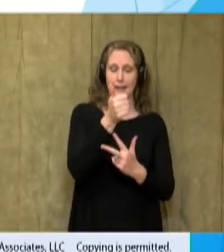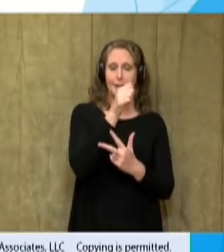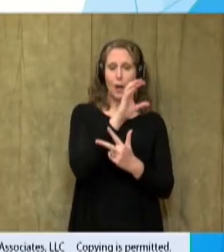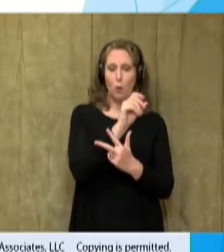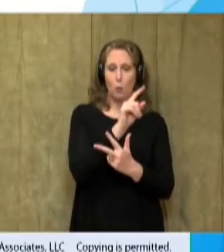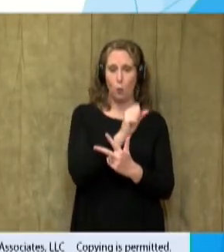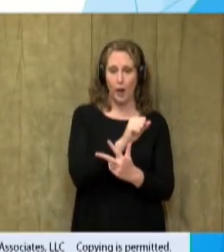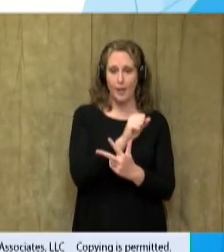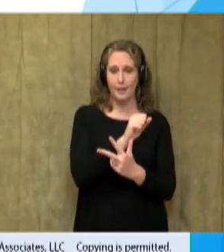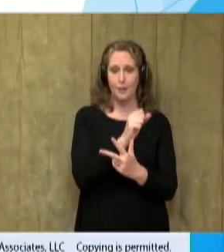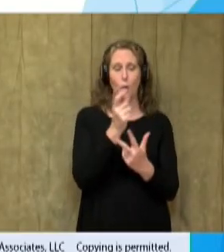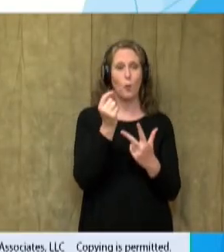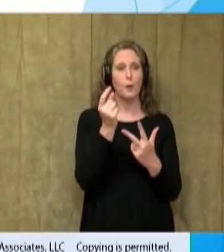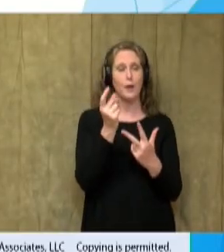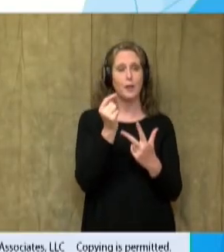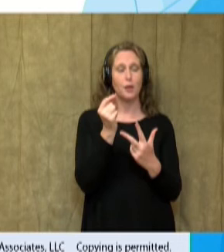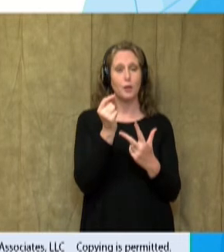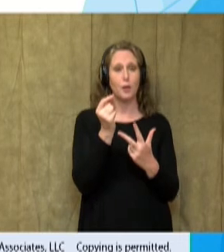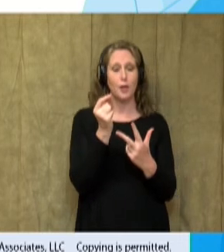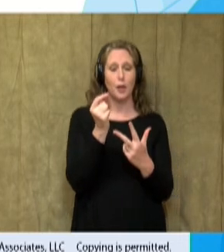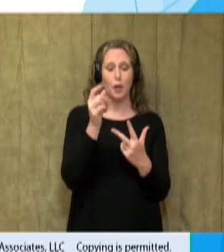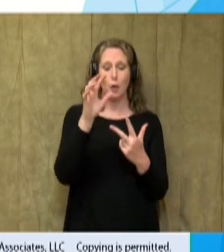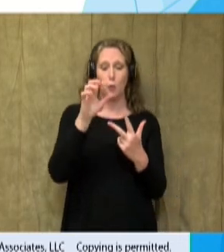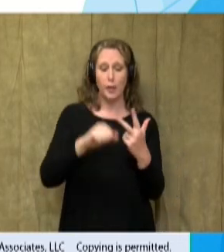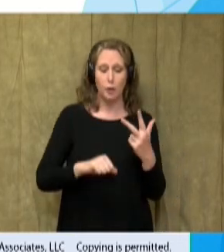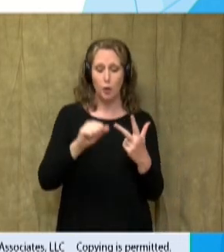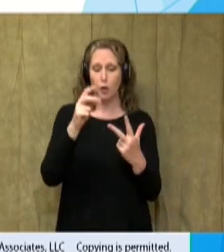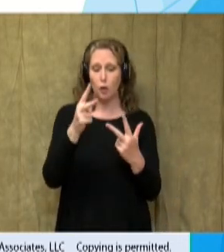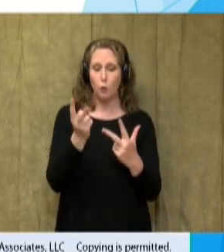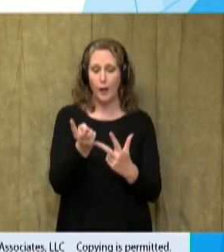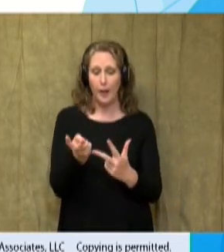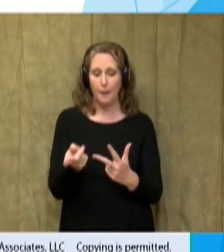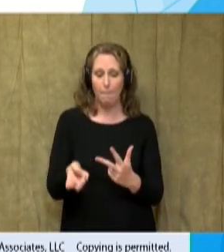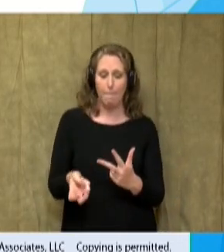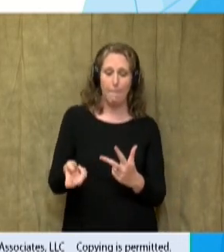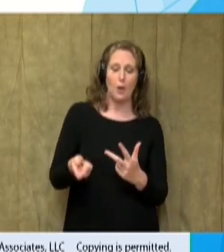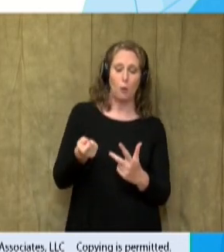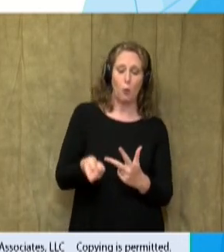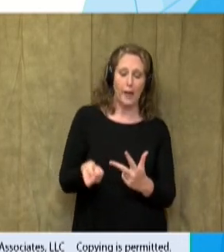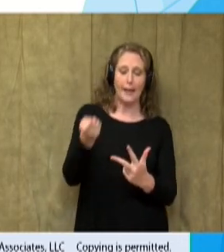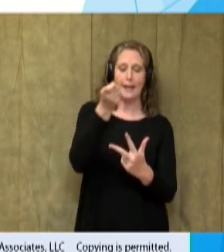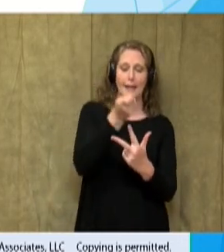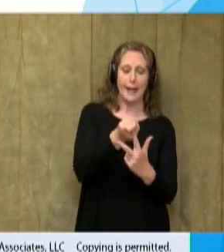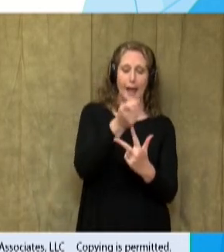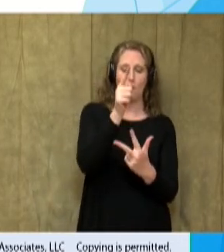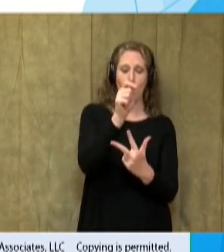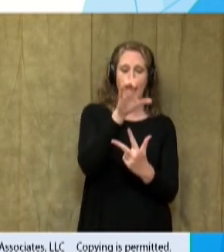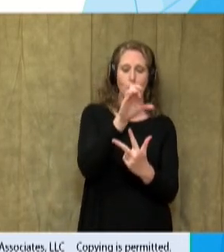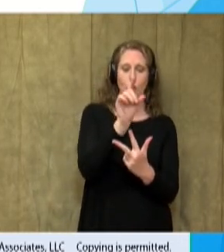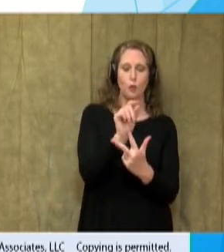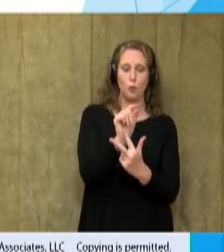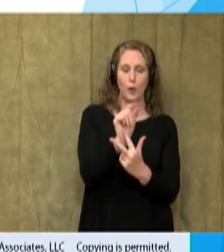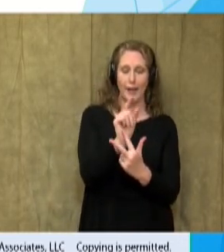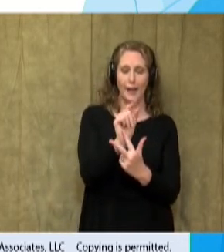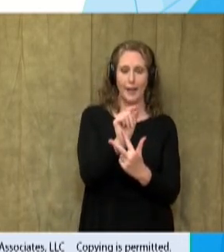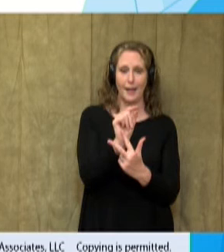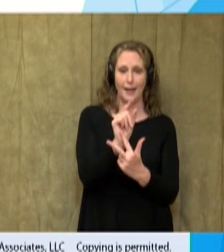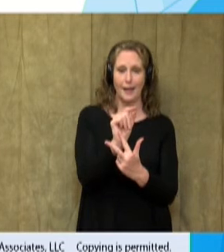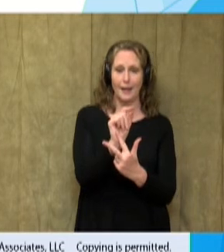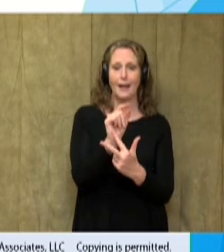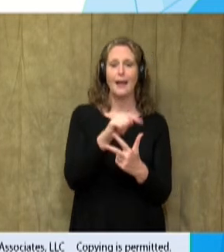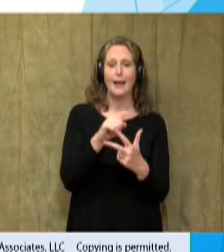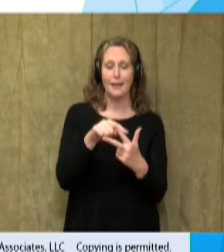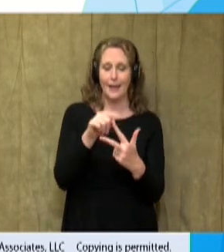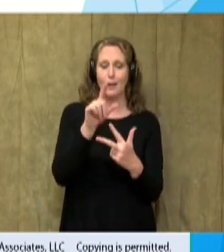up with 200s. Then we added that 100 over here in our tens place, and we ended up with 120. So then we were able to